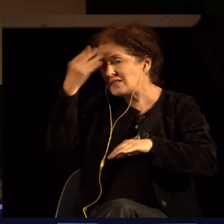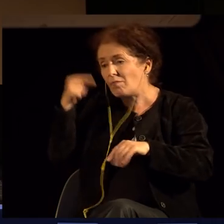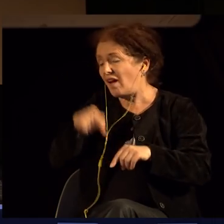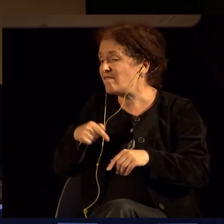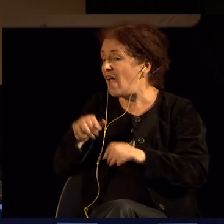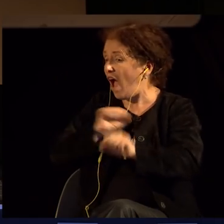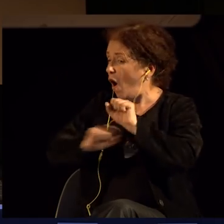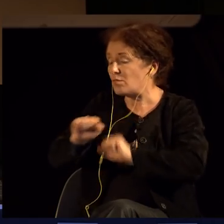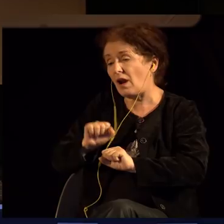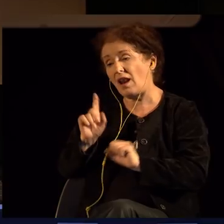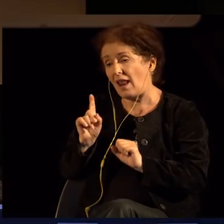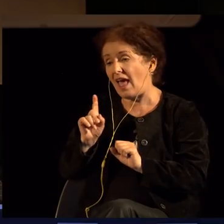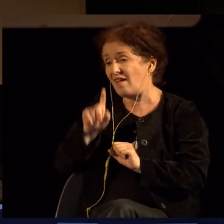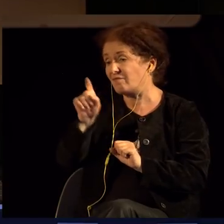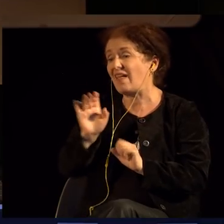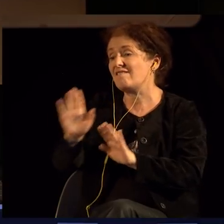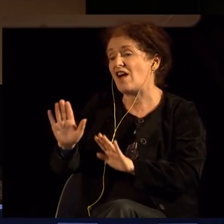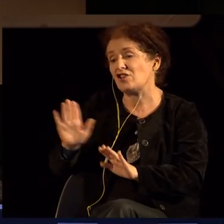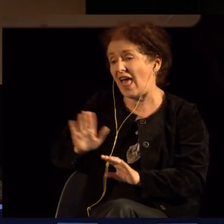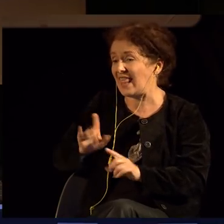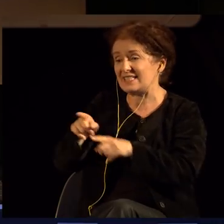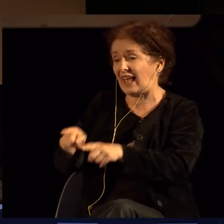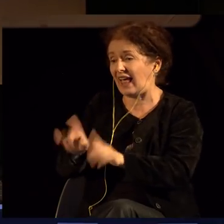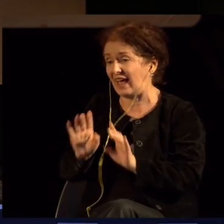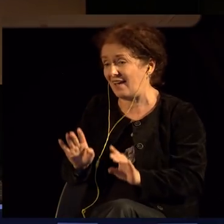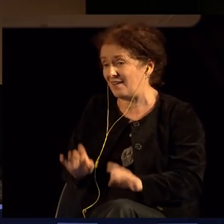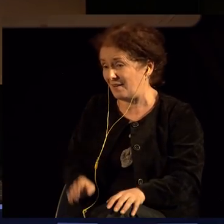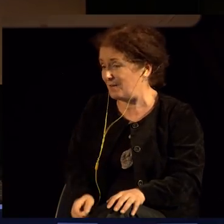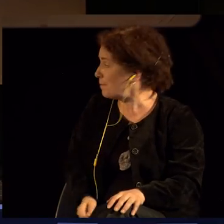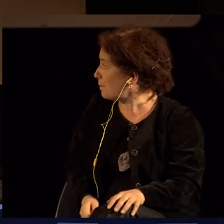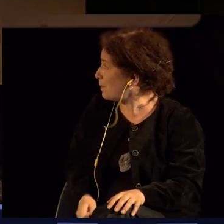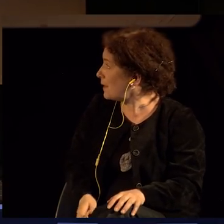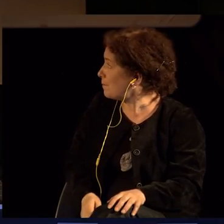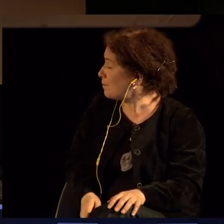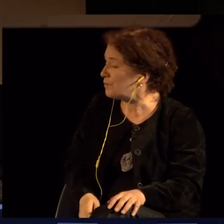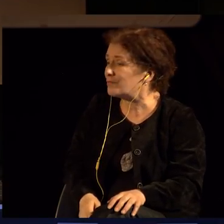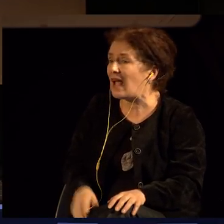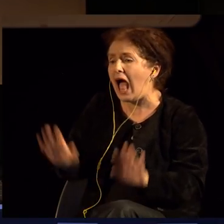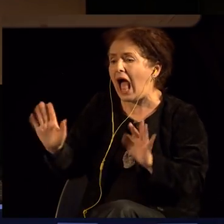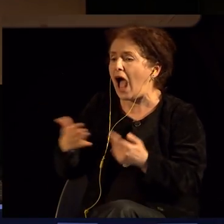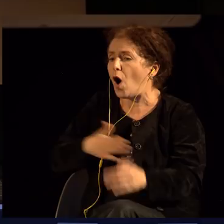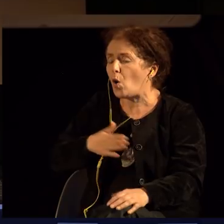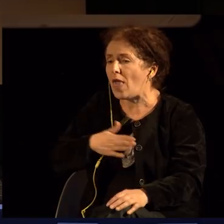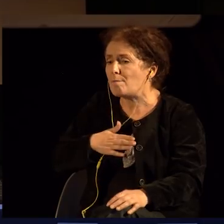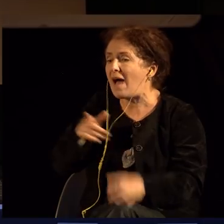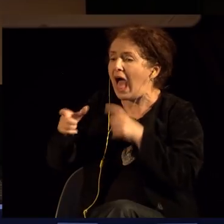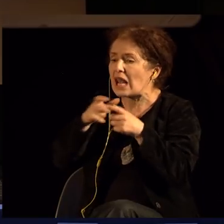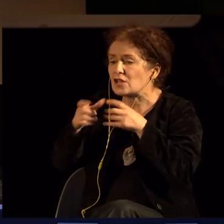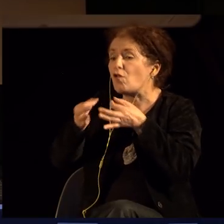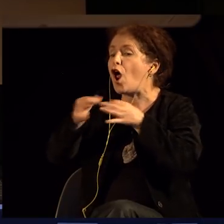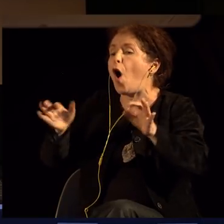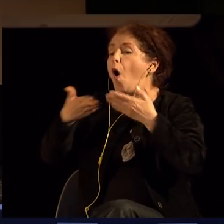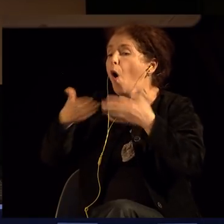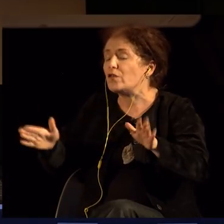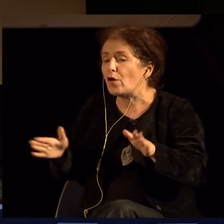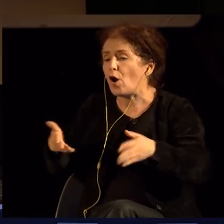So in closing, having these conversations, creating these spaces for young people